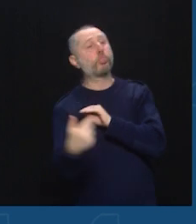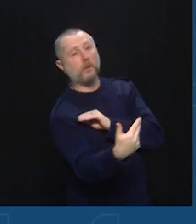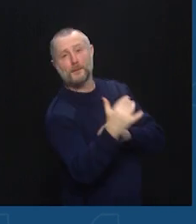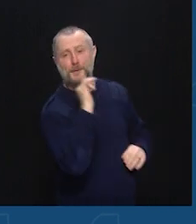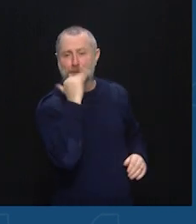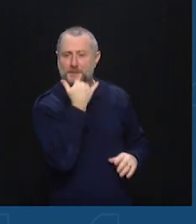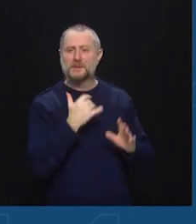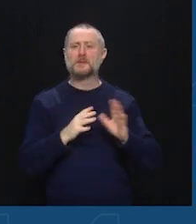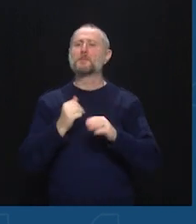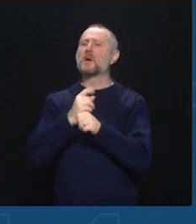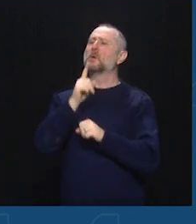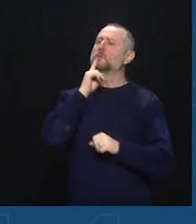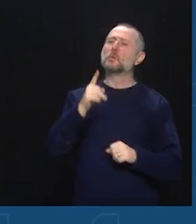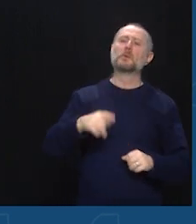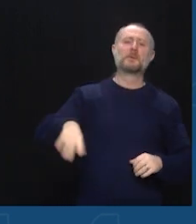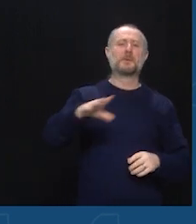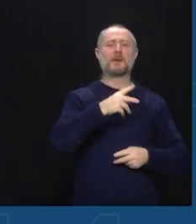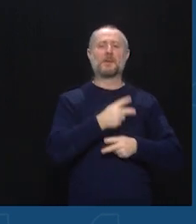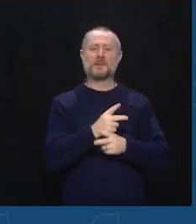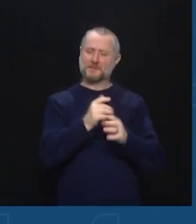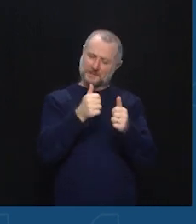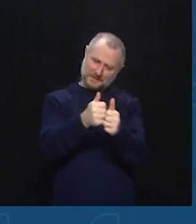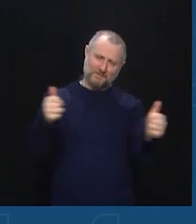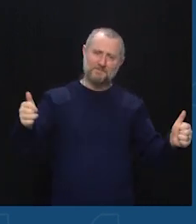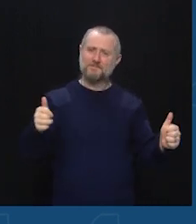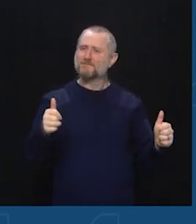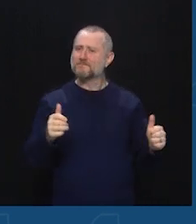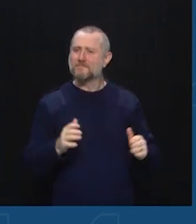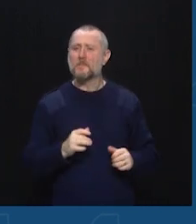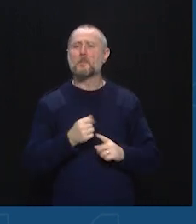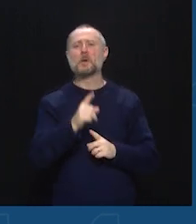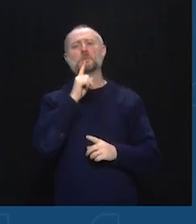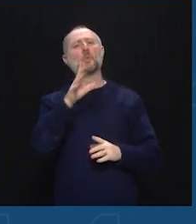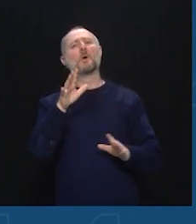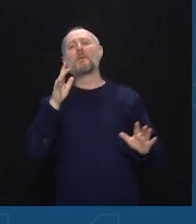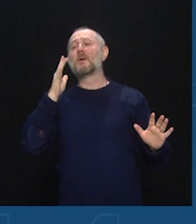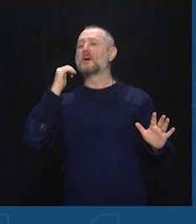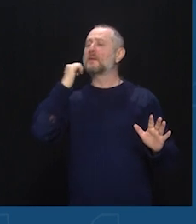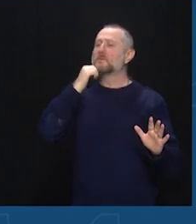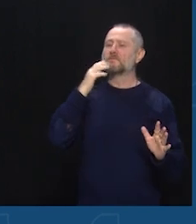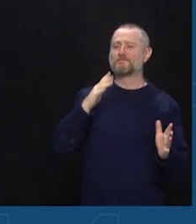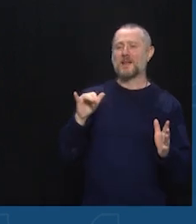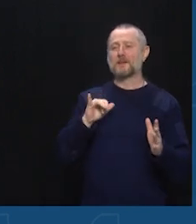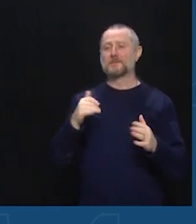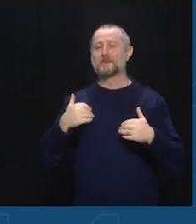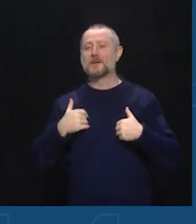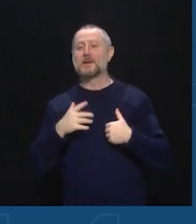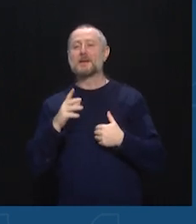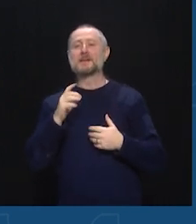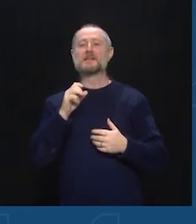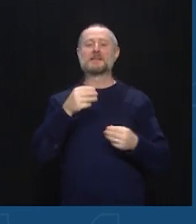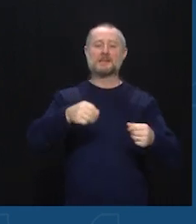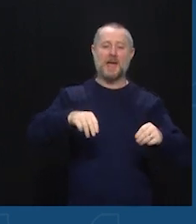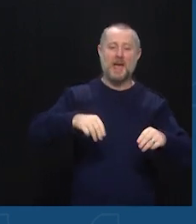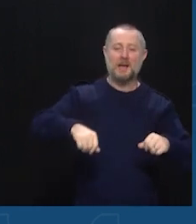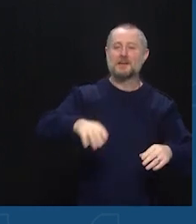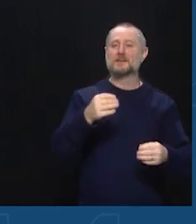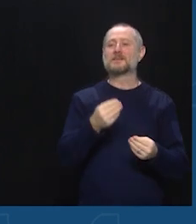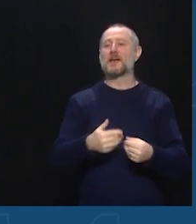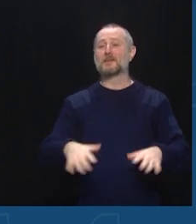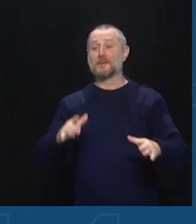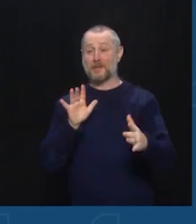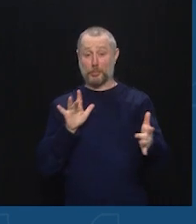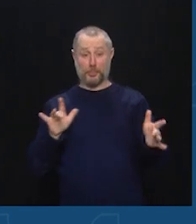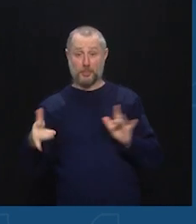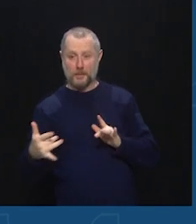you are protected. Get the sand or cat litter in the back of the car. You can put that under the tires. It works every time to pull